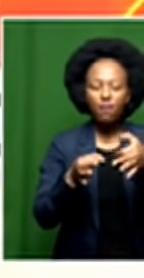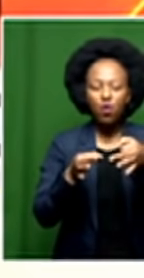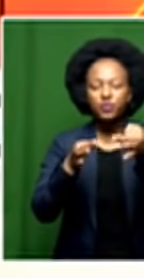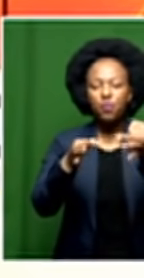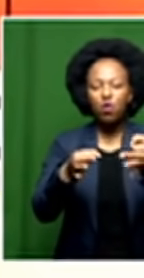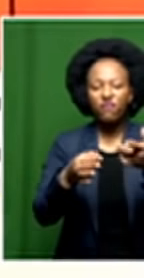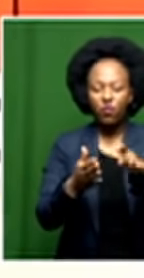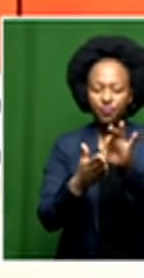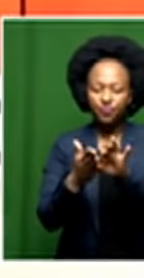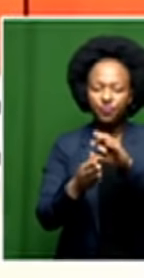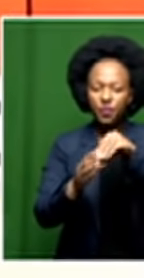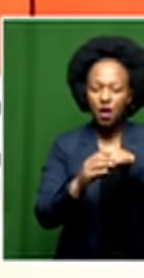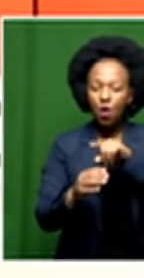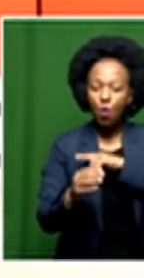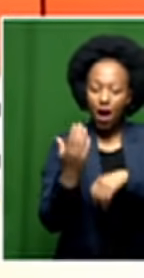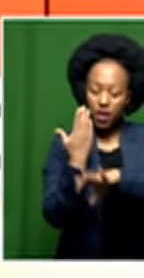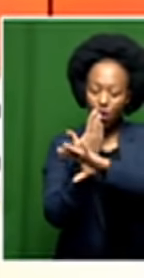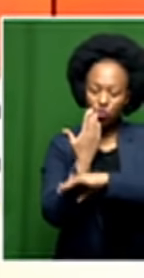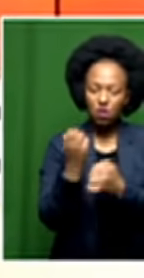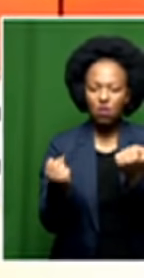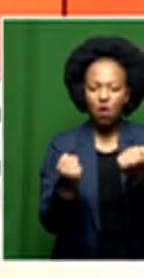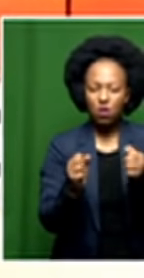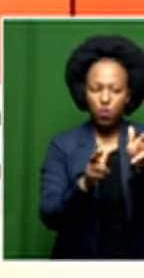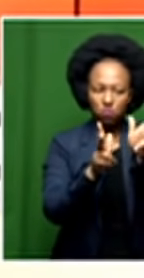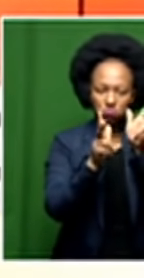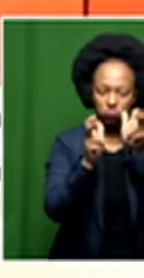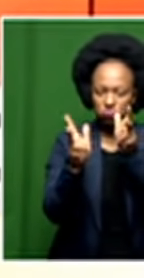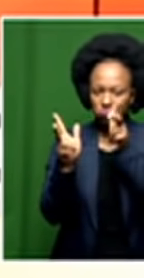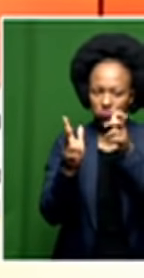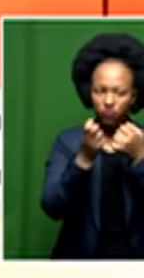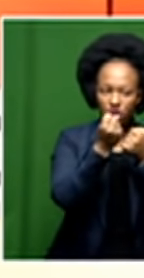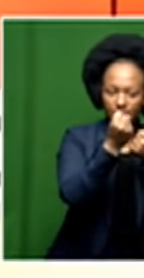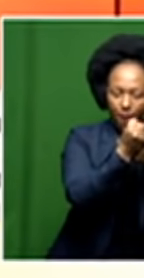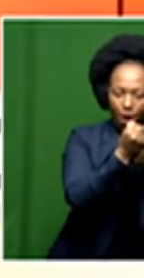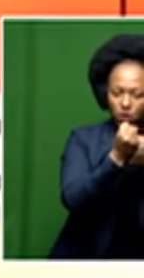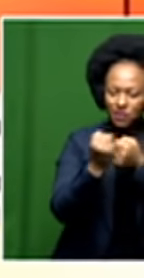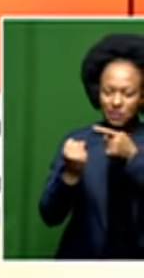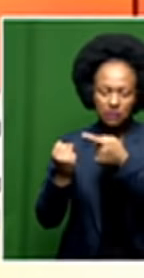election as the ConCourt prepares to hear arguments that are for and against the